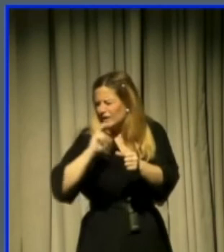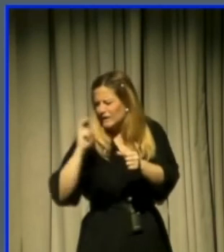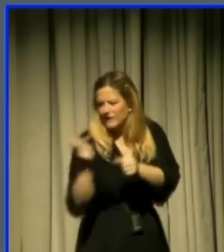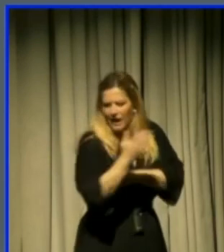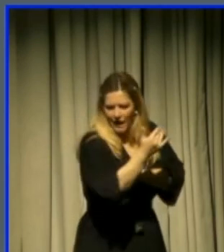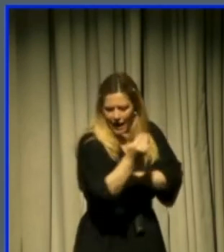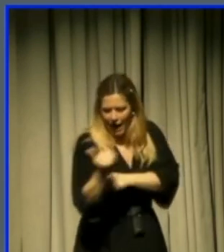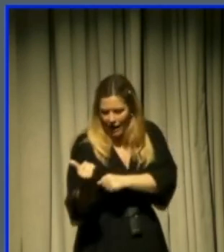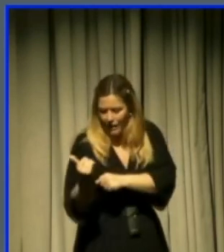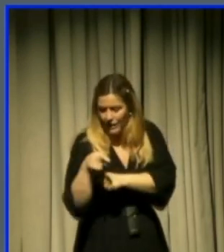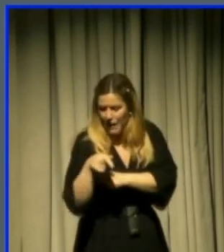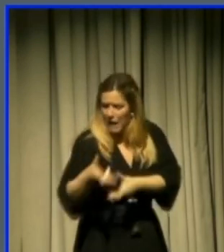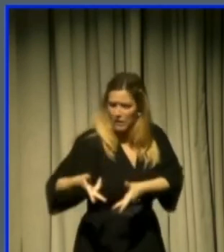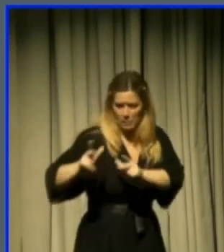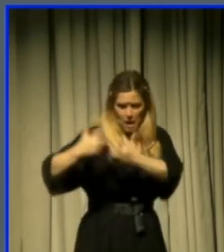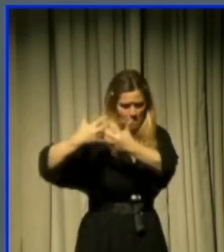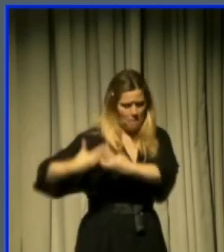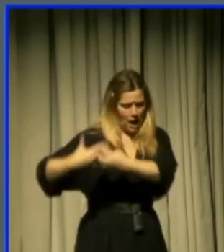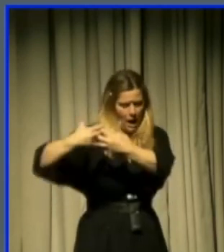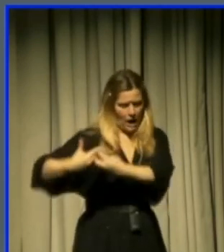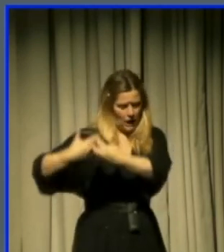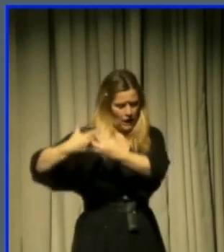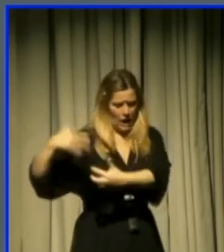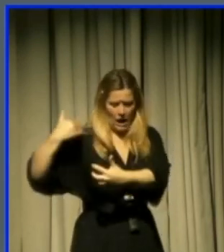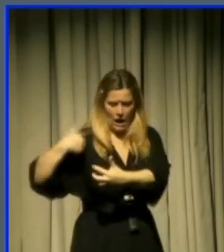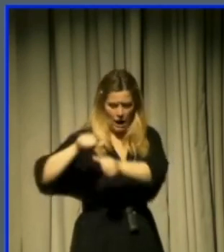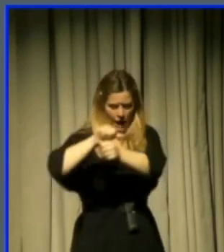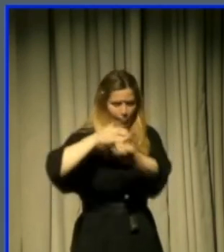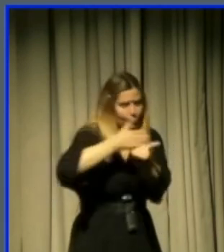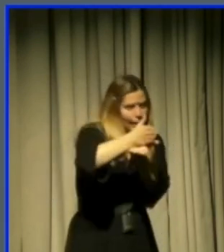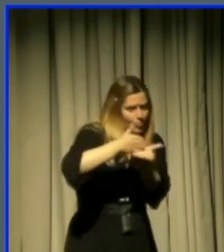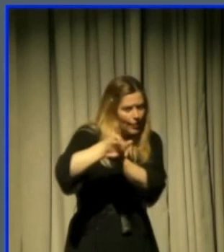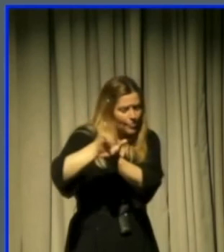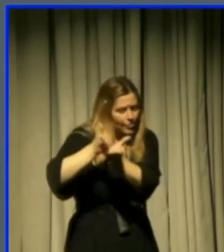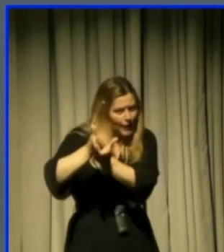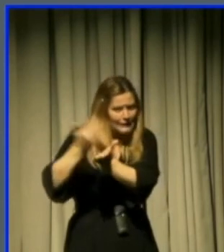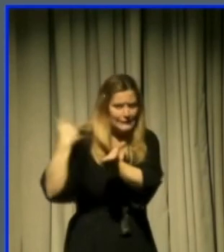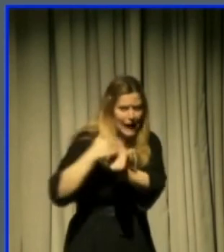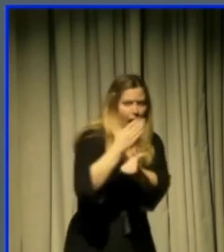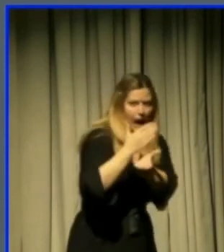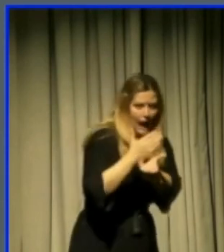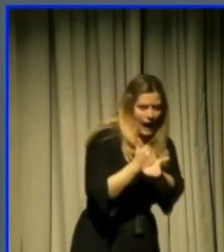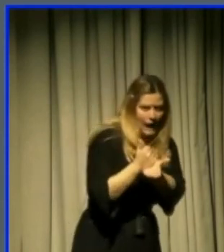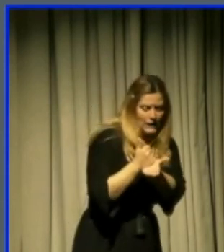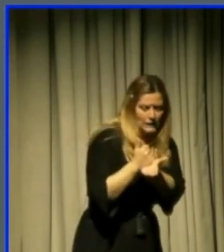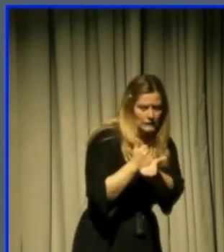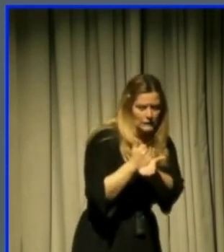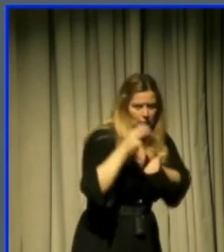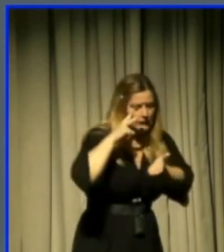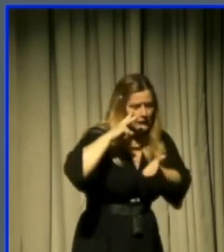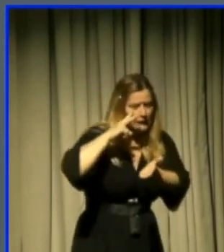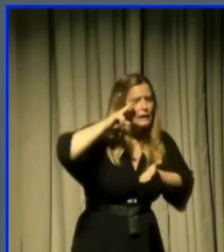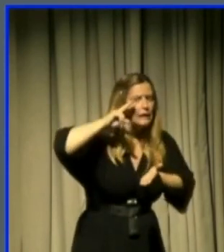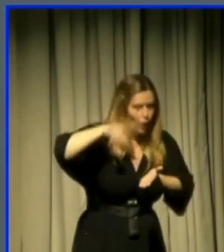recognize and look into the existing trends in data like the one that Nextatlas is working on,